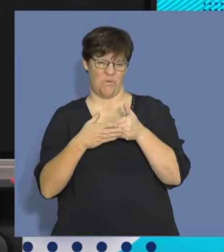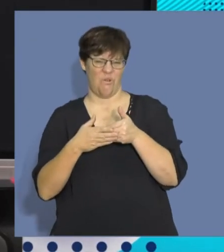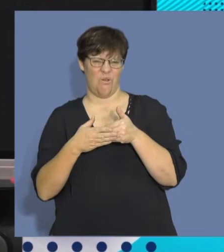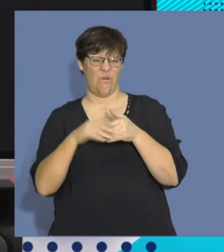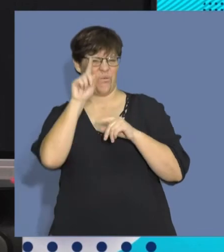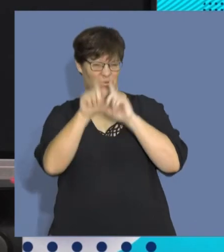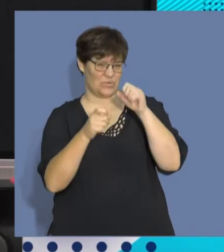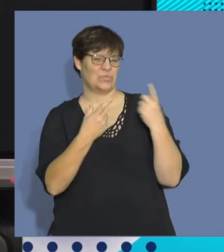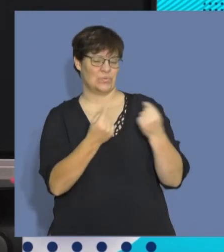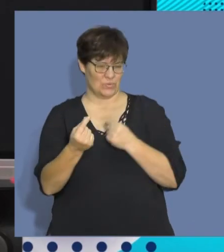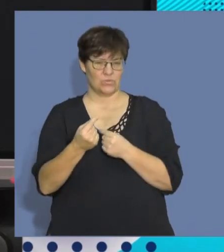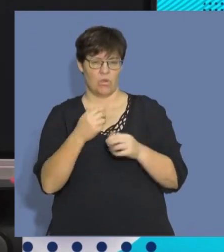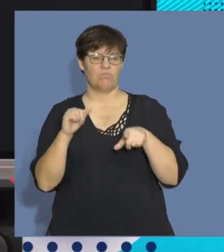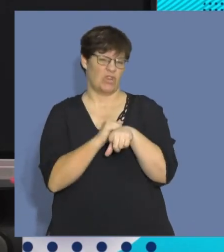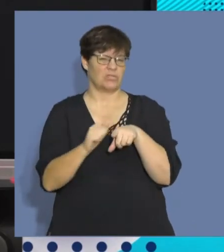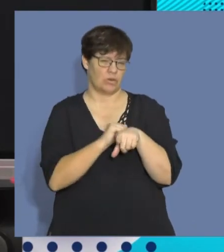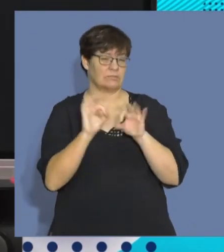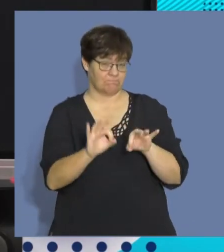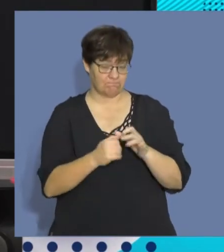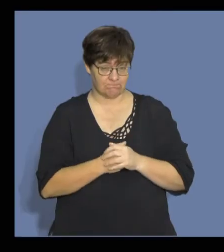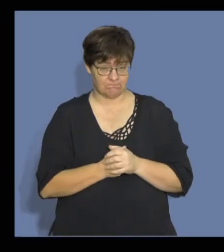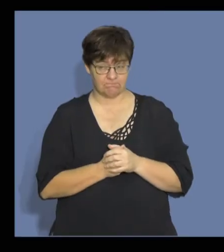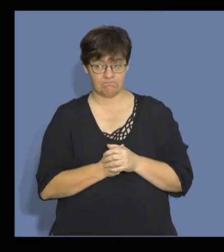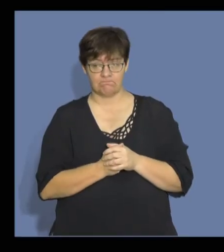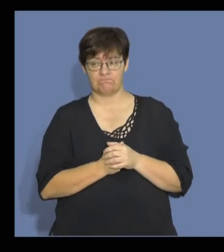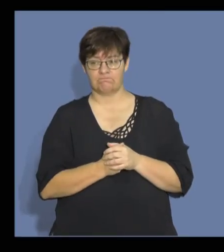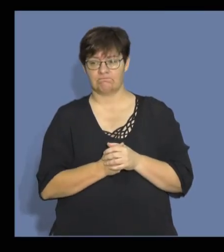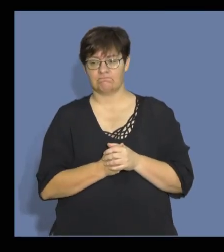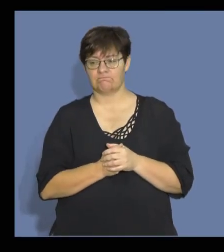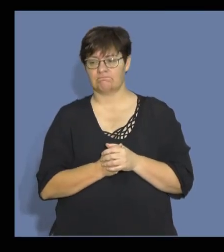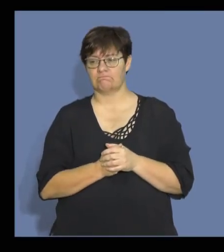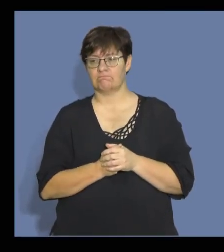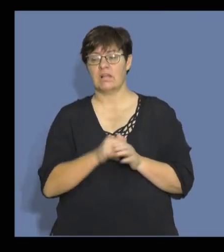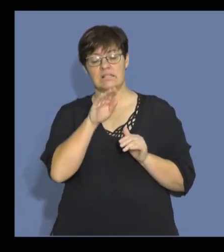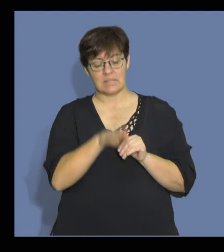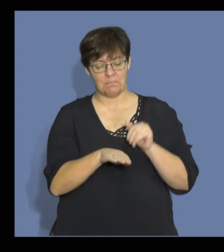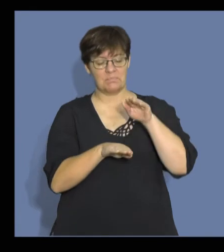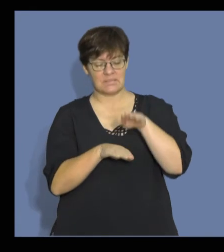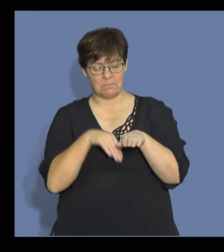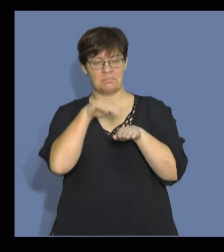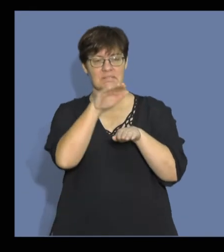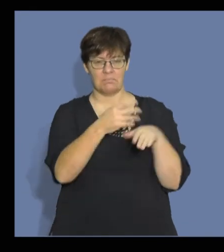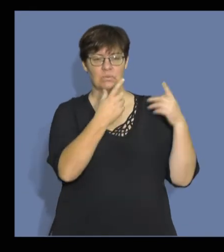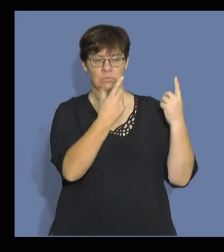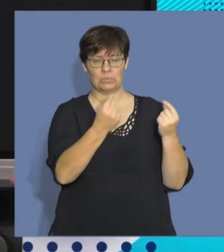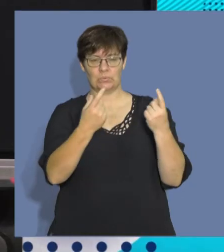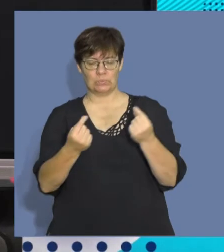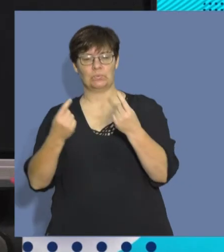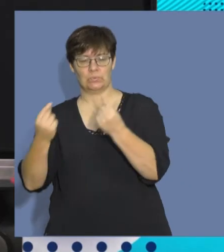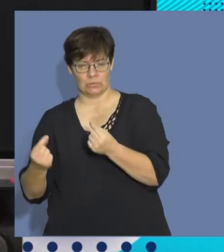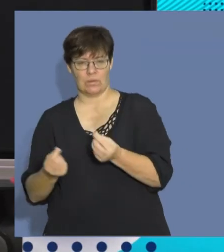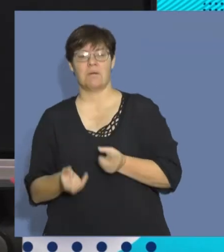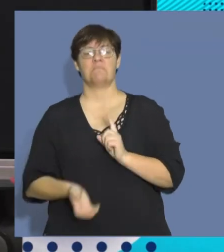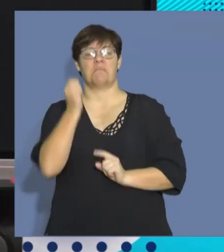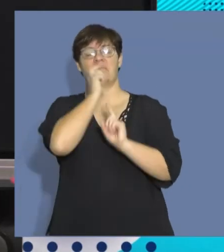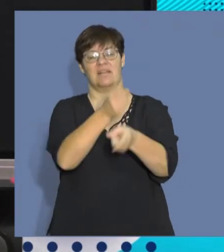questions as we go on. So again, this is a multi-step question, and so we're going to